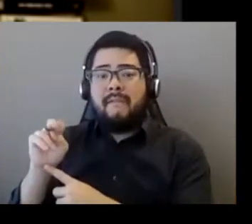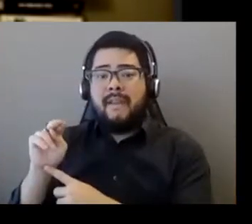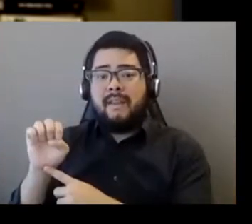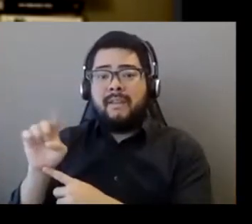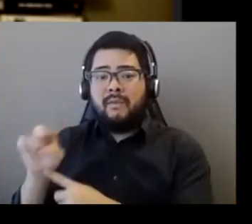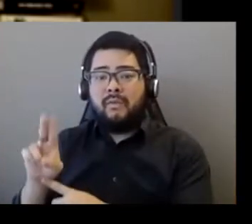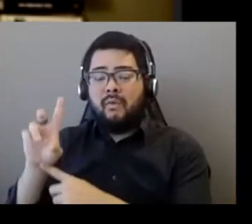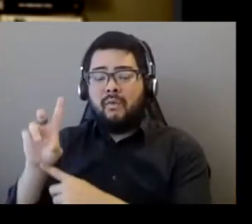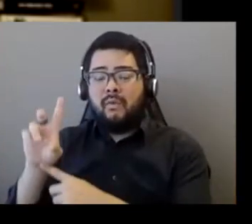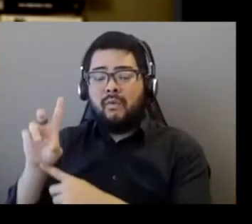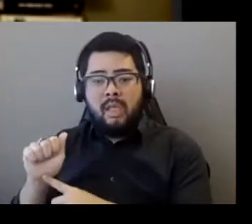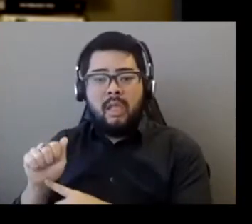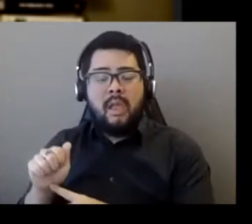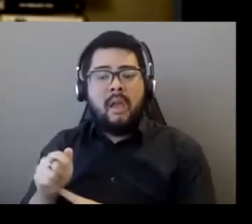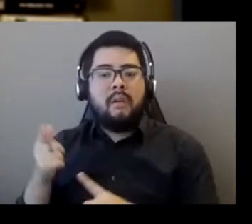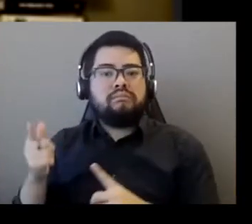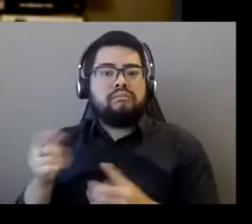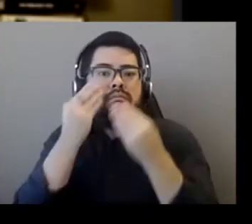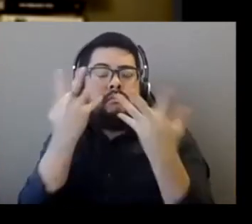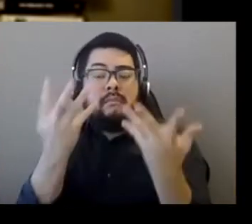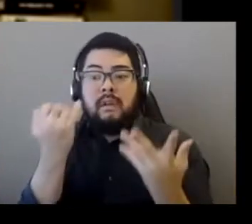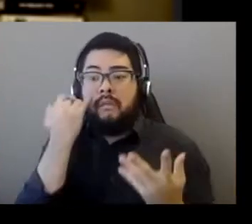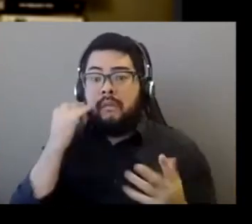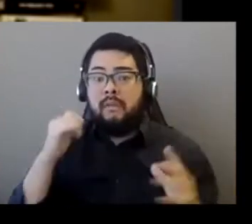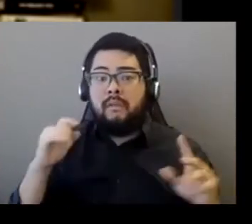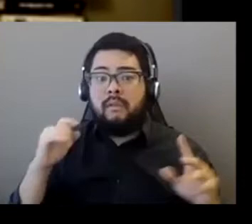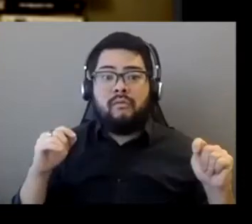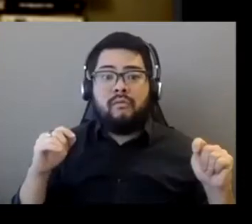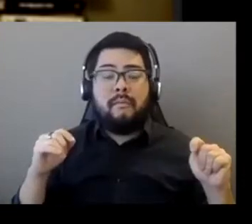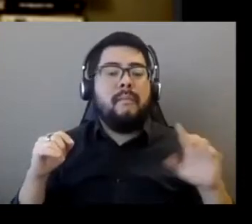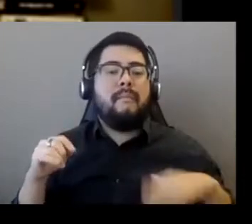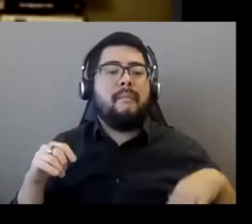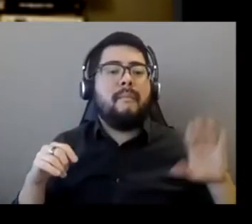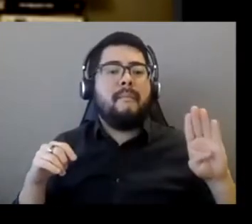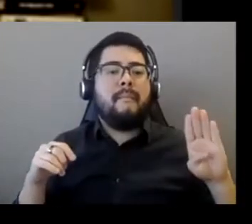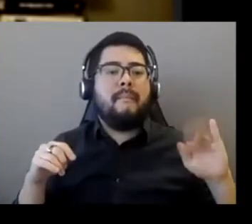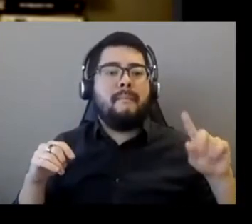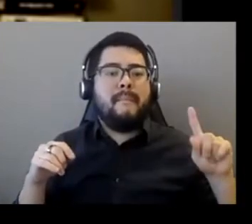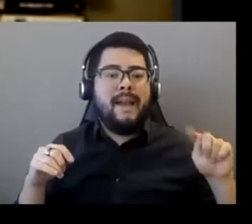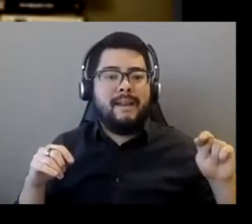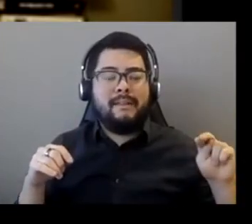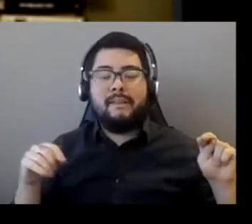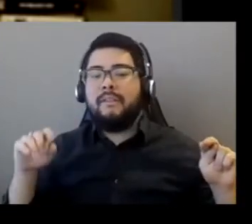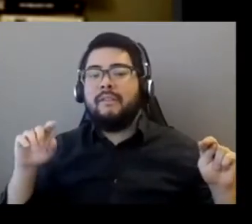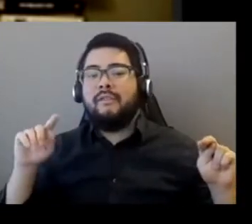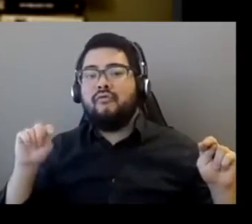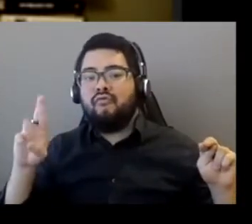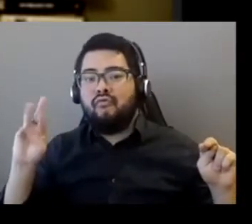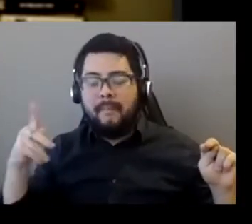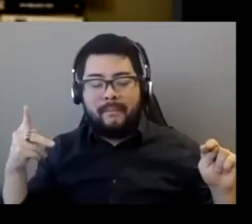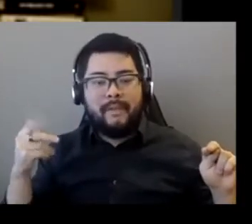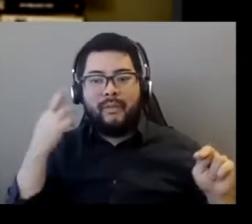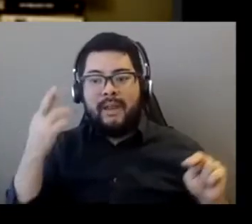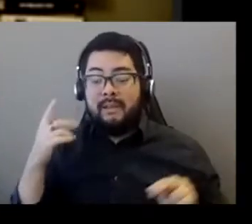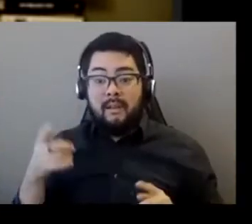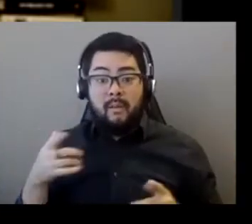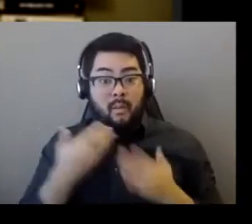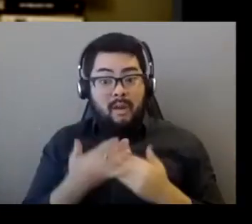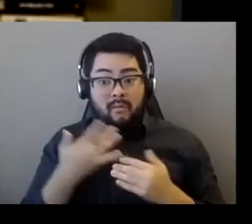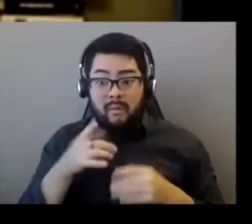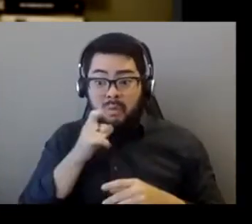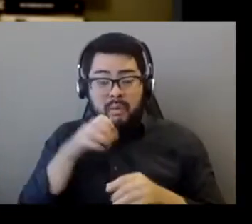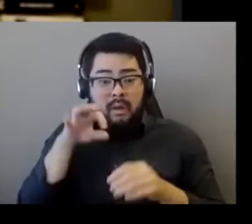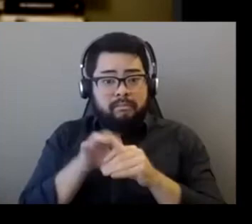difference whether it's Trump or it's Biden, because both of them want to destroy your life. So it always depends when you